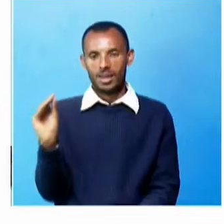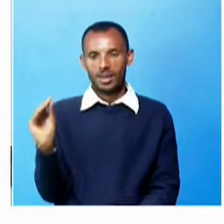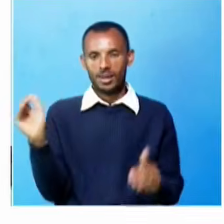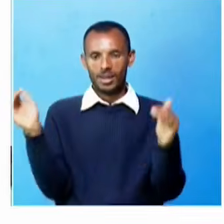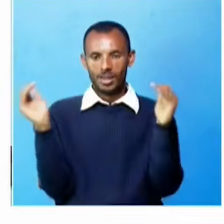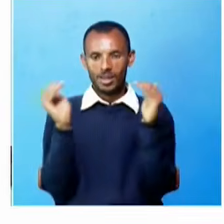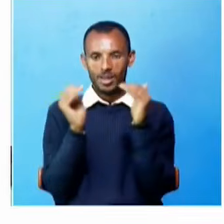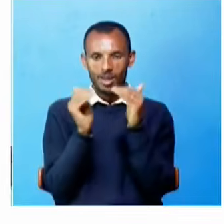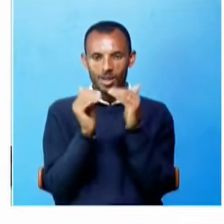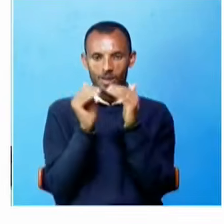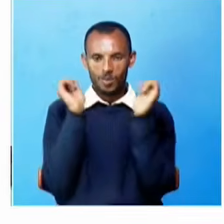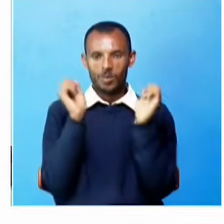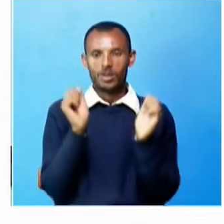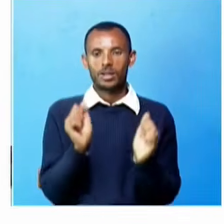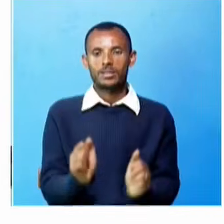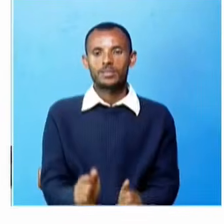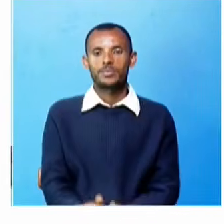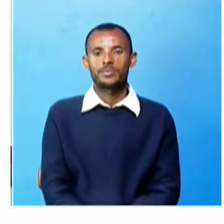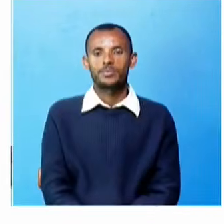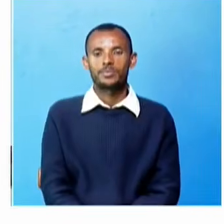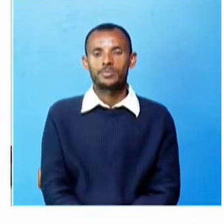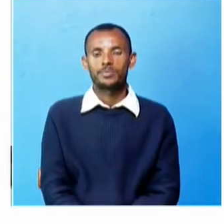parallel